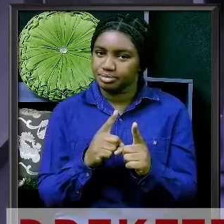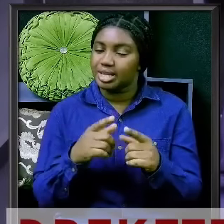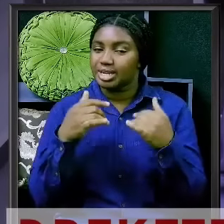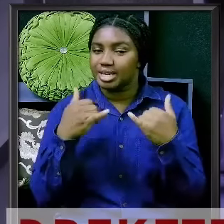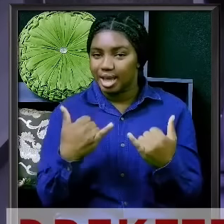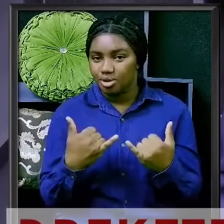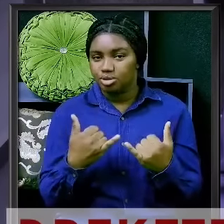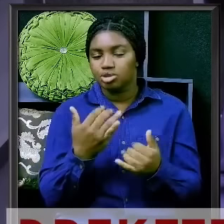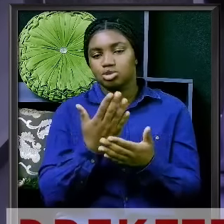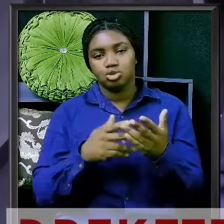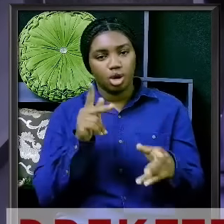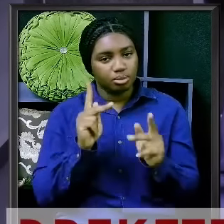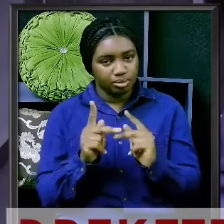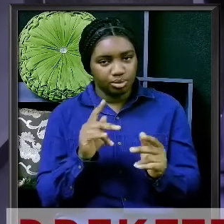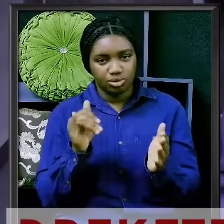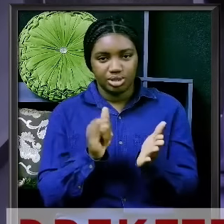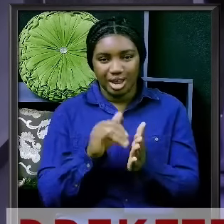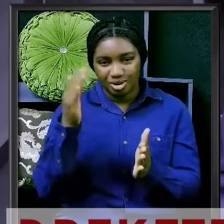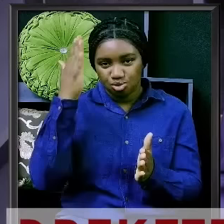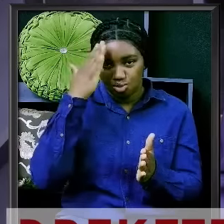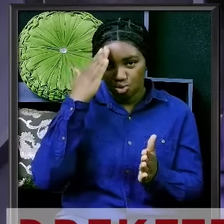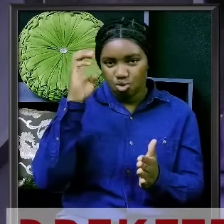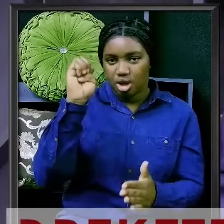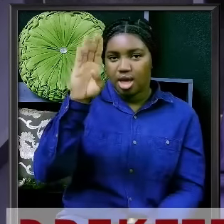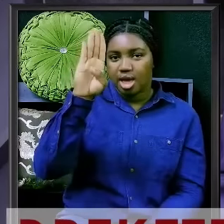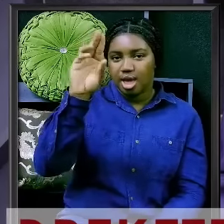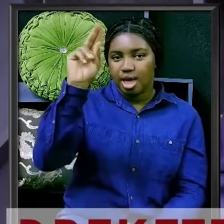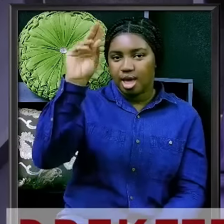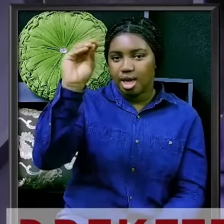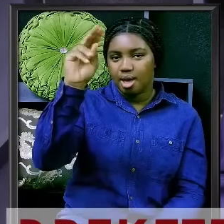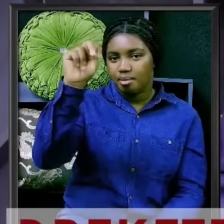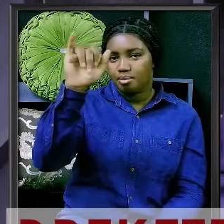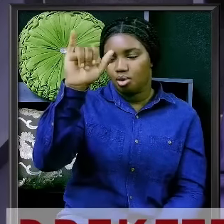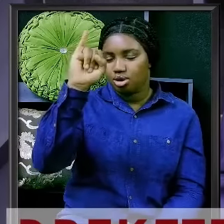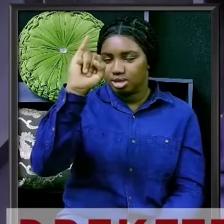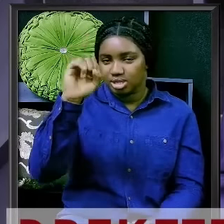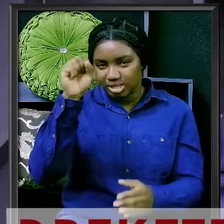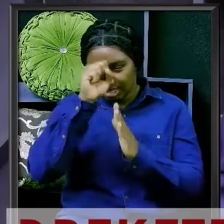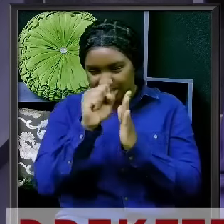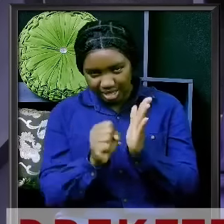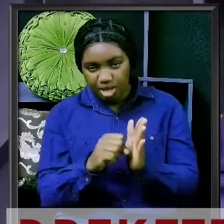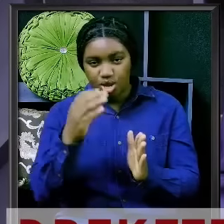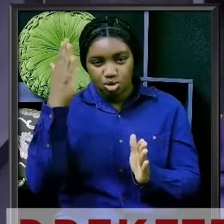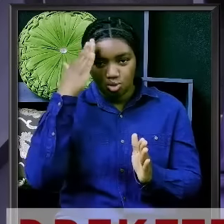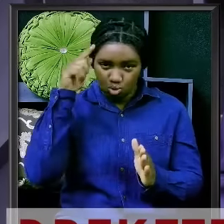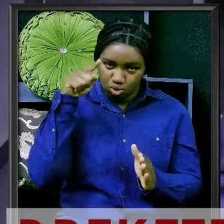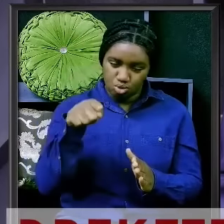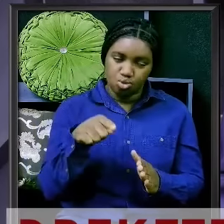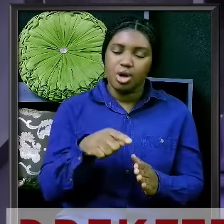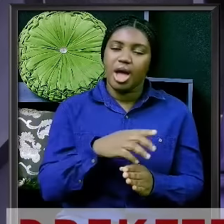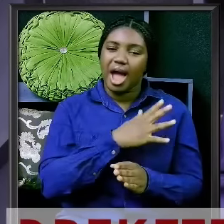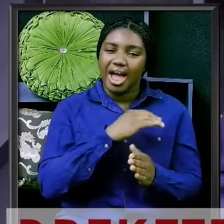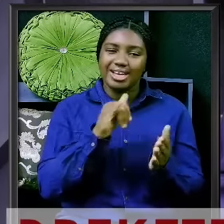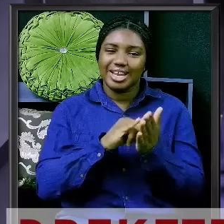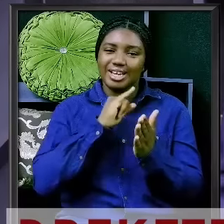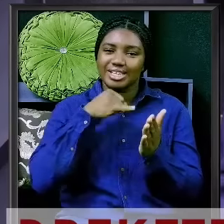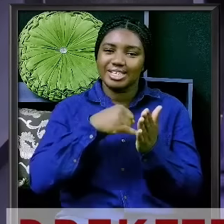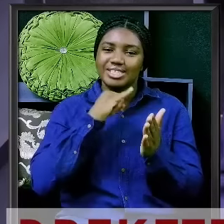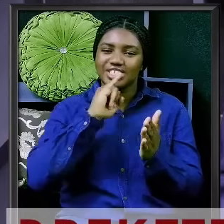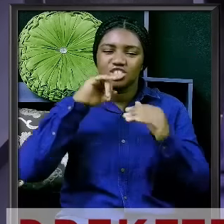na in some people we know Ebonyi State and we know you say this kind one na shame for Ebonyi State and even